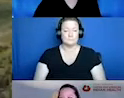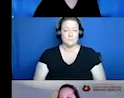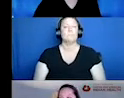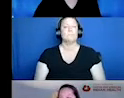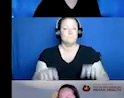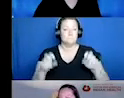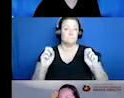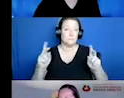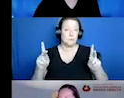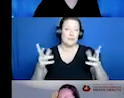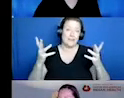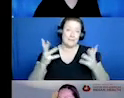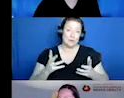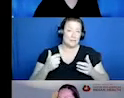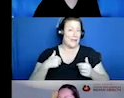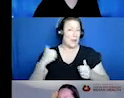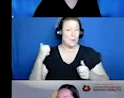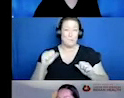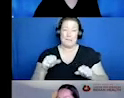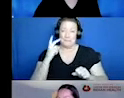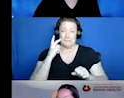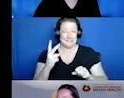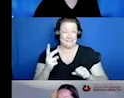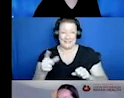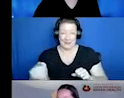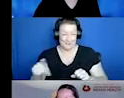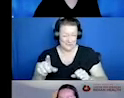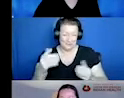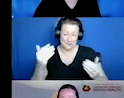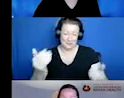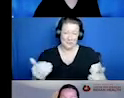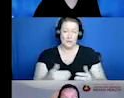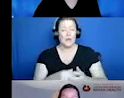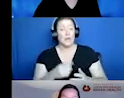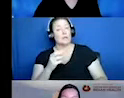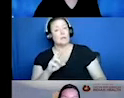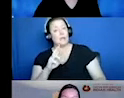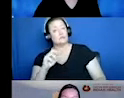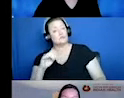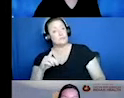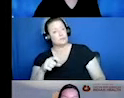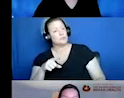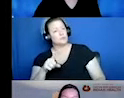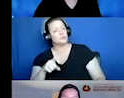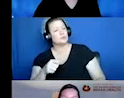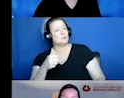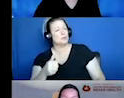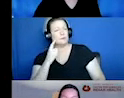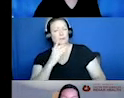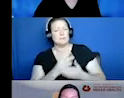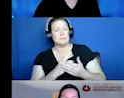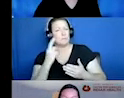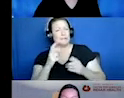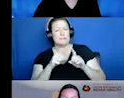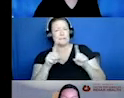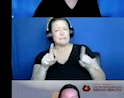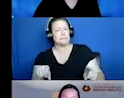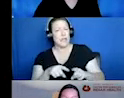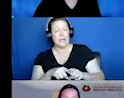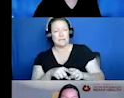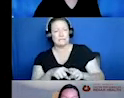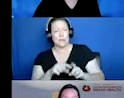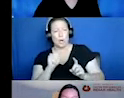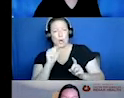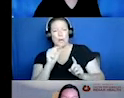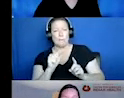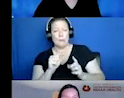Okay, well, unfortunately, I'm not going to be able to see everyone, so I'll go ahead. Yeah, Dr. Richards, you should be good. For some reason, the slides are just